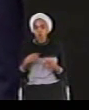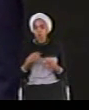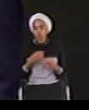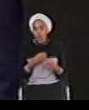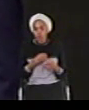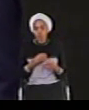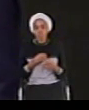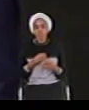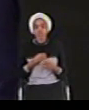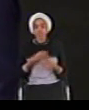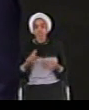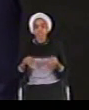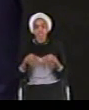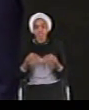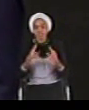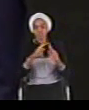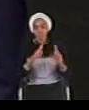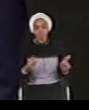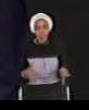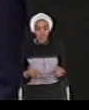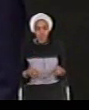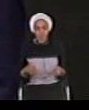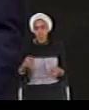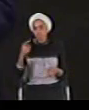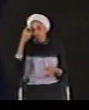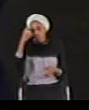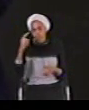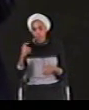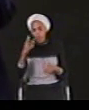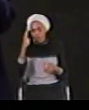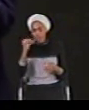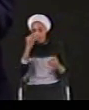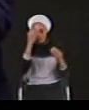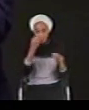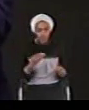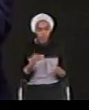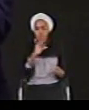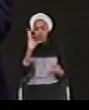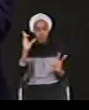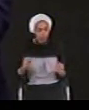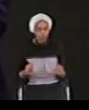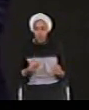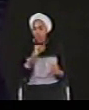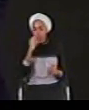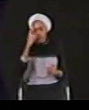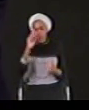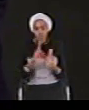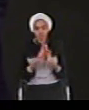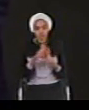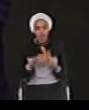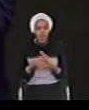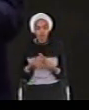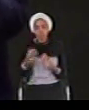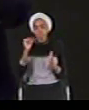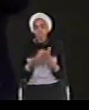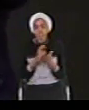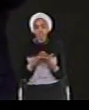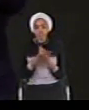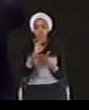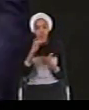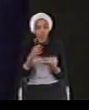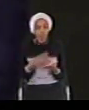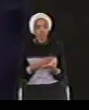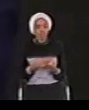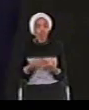by subjection, no, not for an hour, that the truth of the gospel